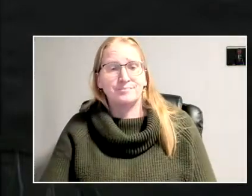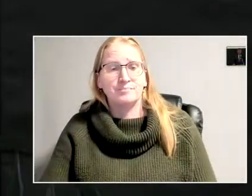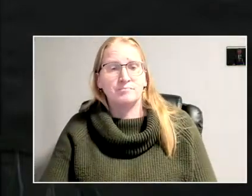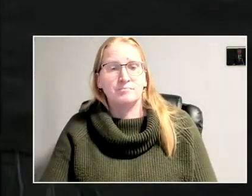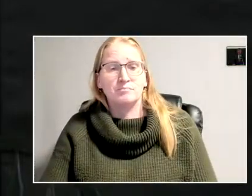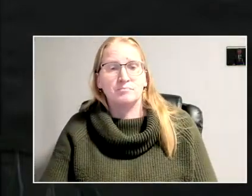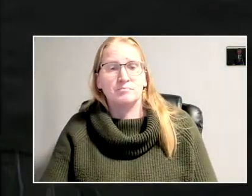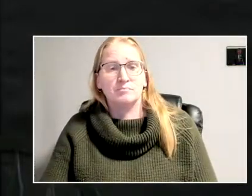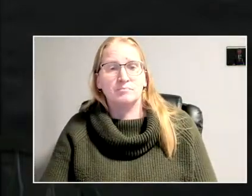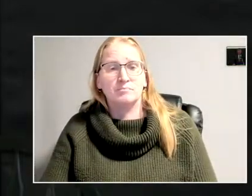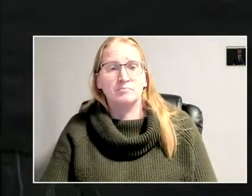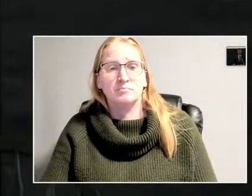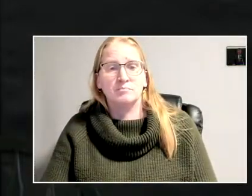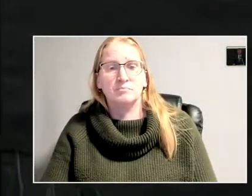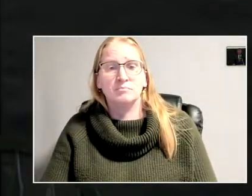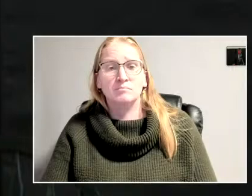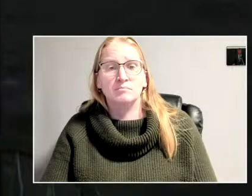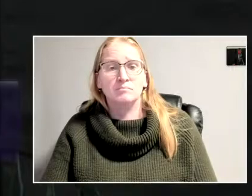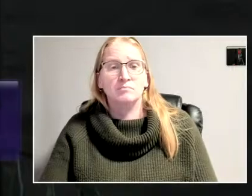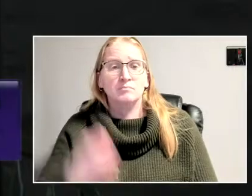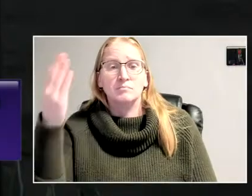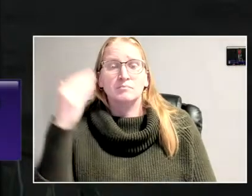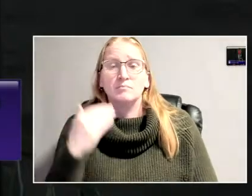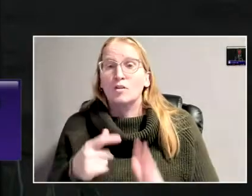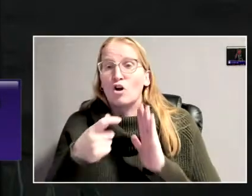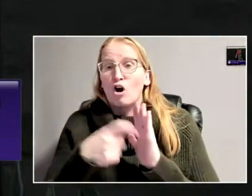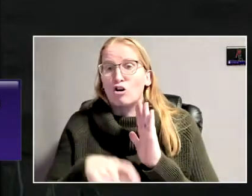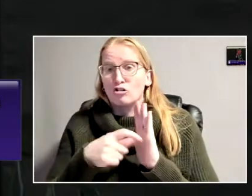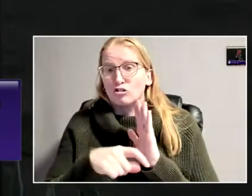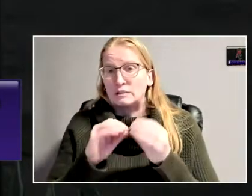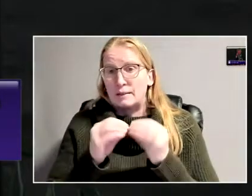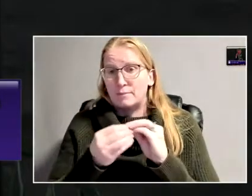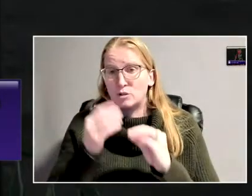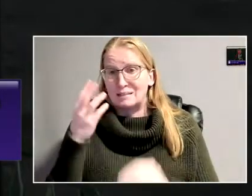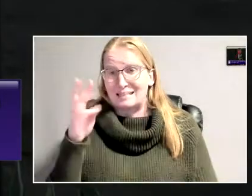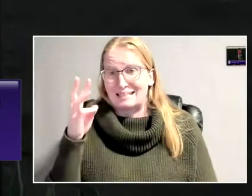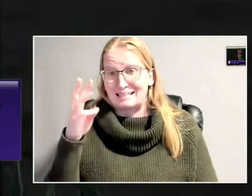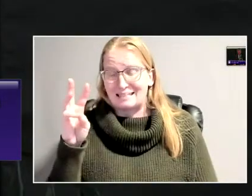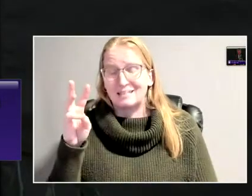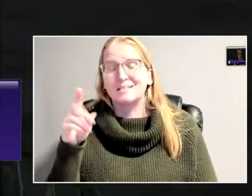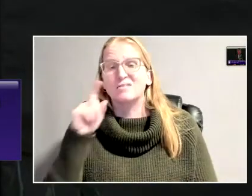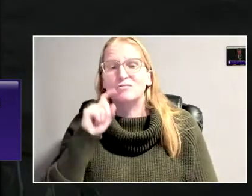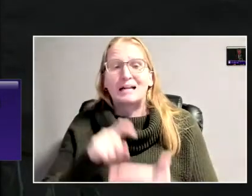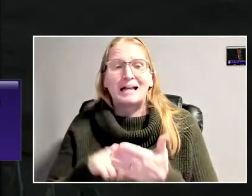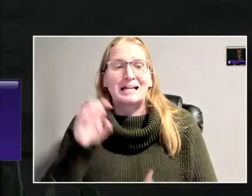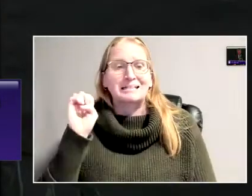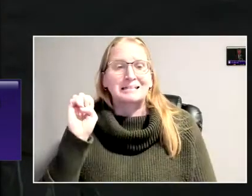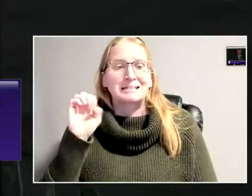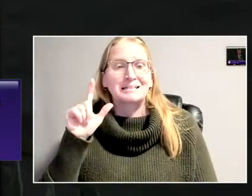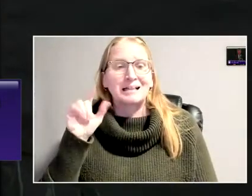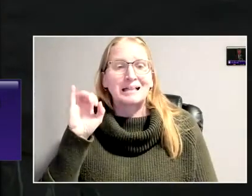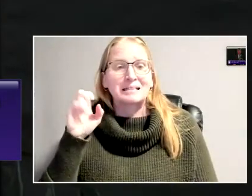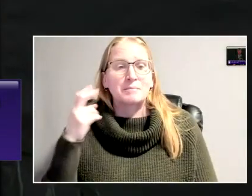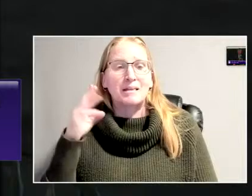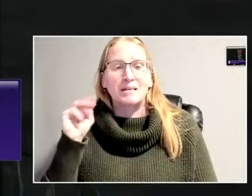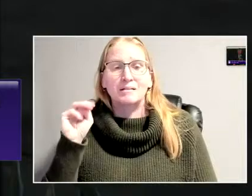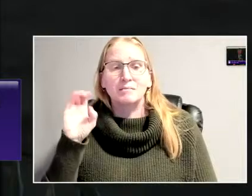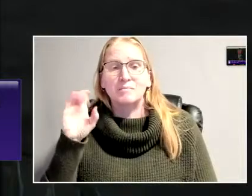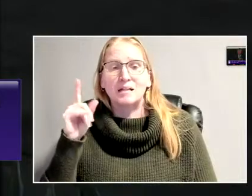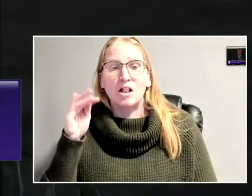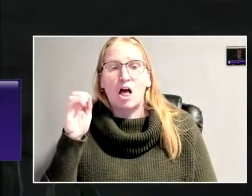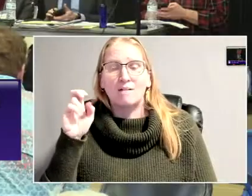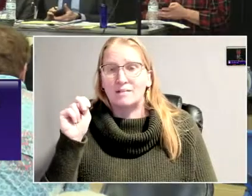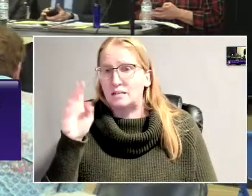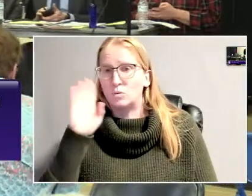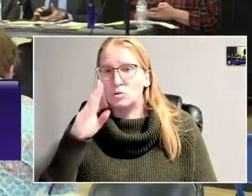um for article 16 moderator recognizes Elizabeth mcclaflin thank you Mr